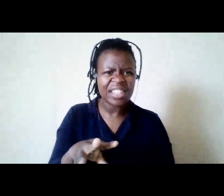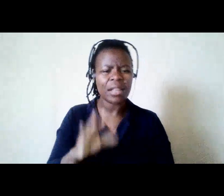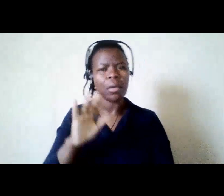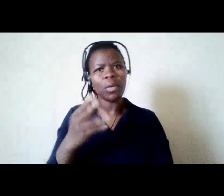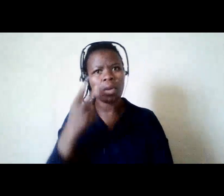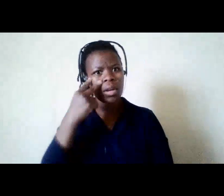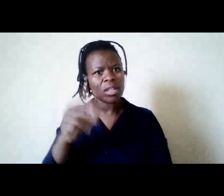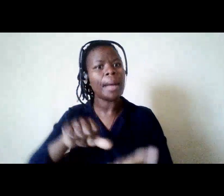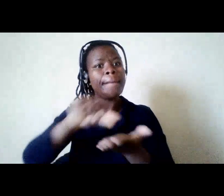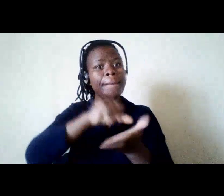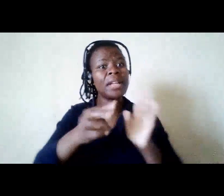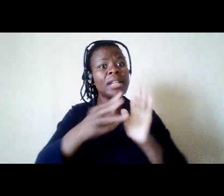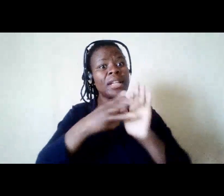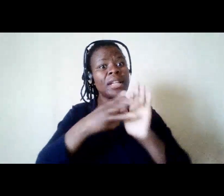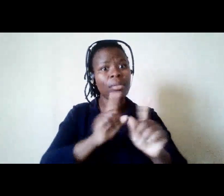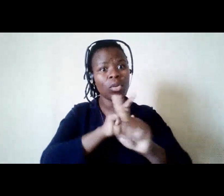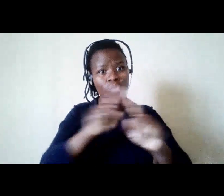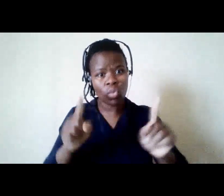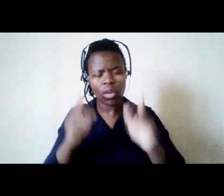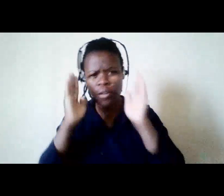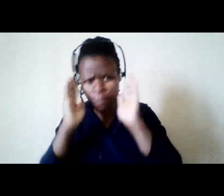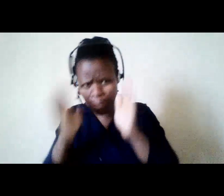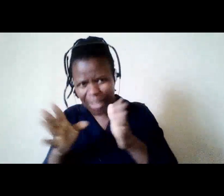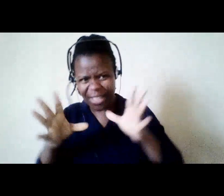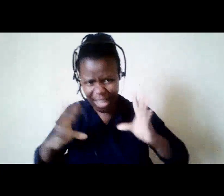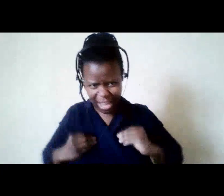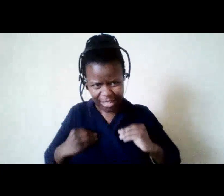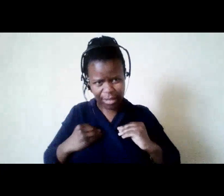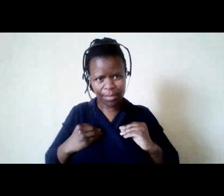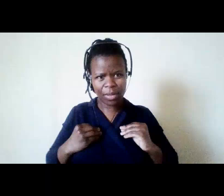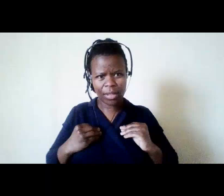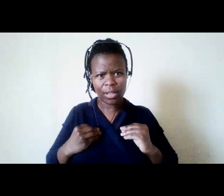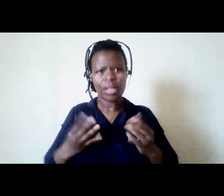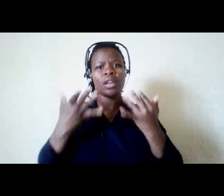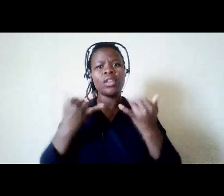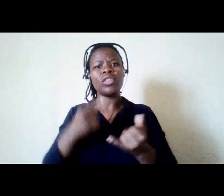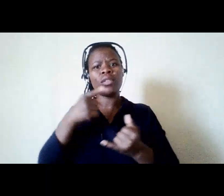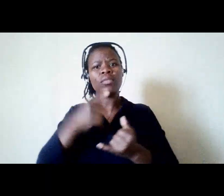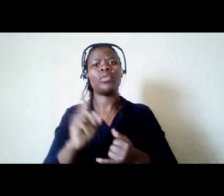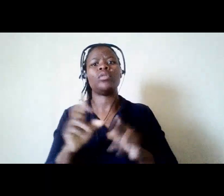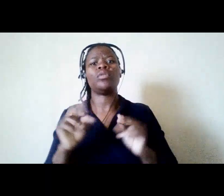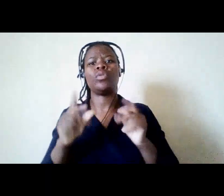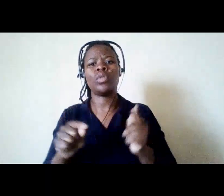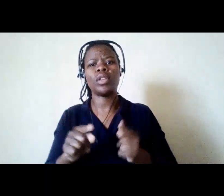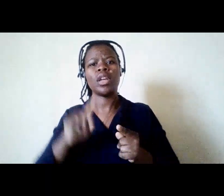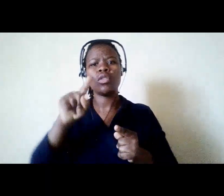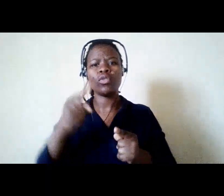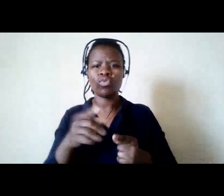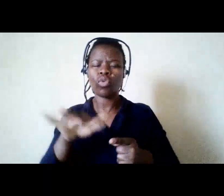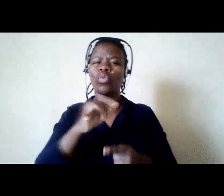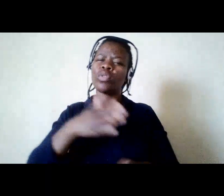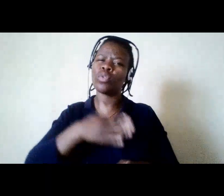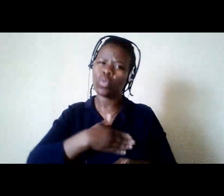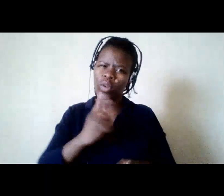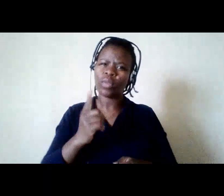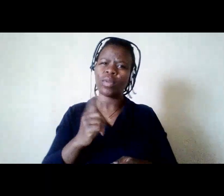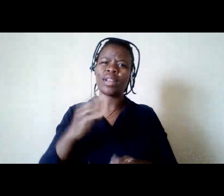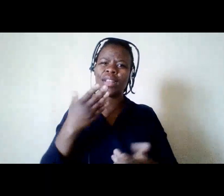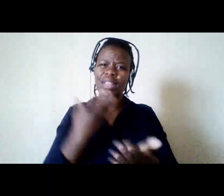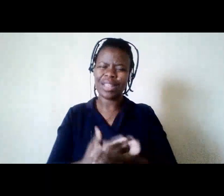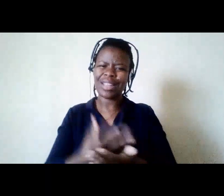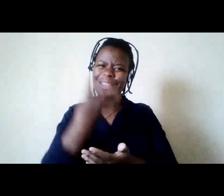acceptance. And it was so profound coming from Marlene Leroux when she said, all I want the prayers to stop, and I just want my child to be